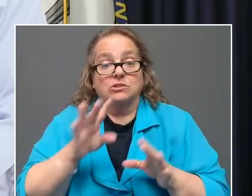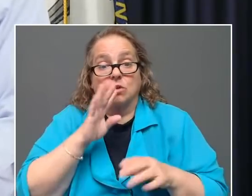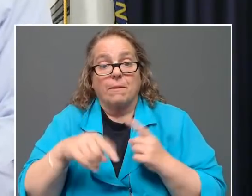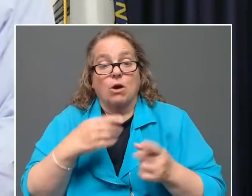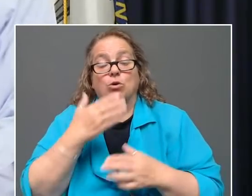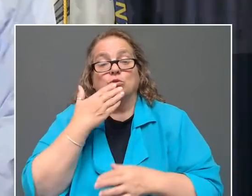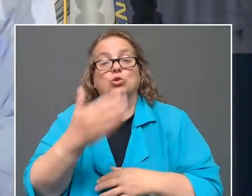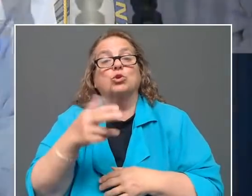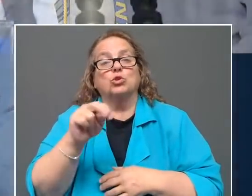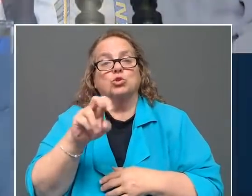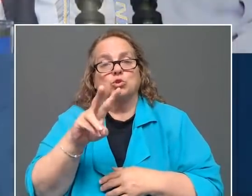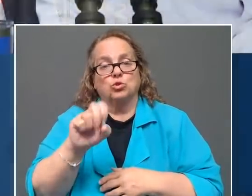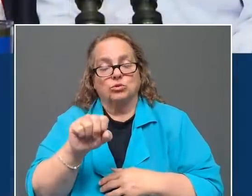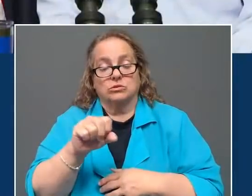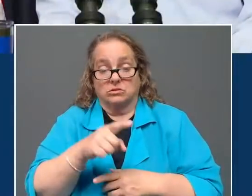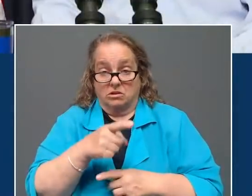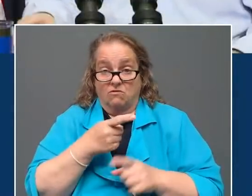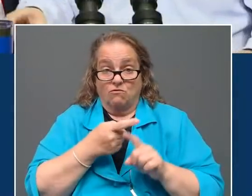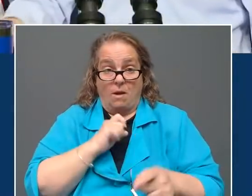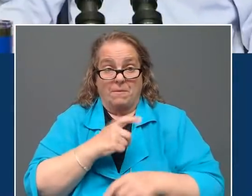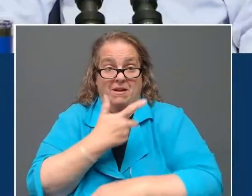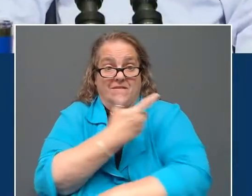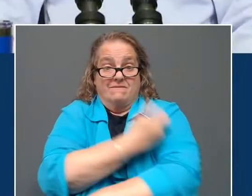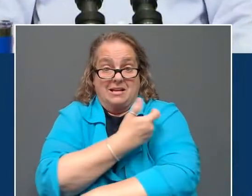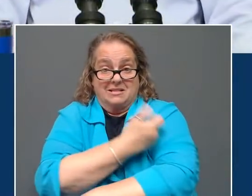up long-term care facilities.